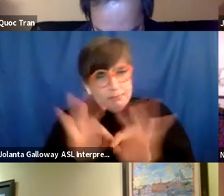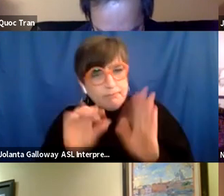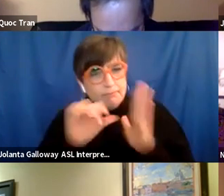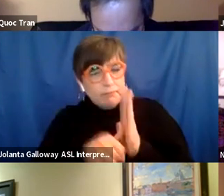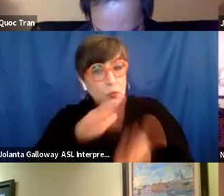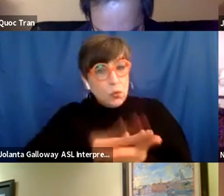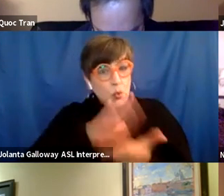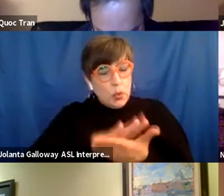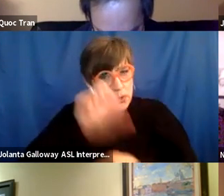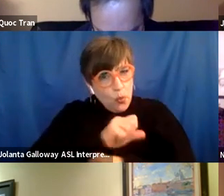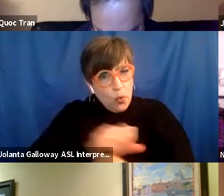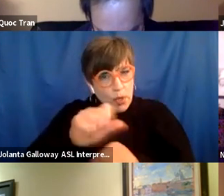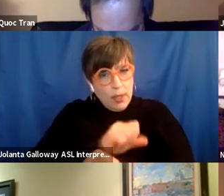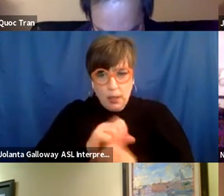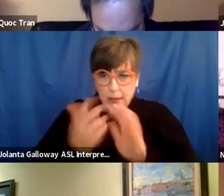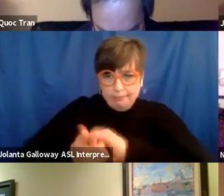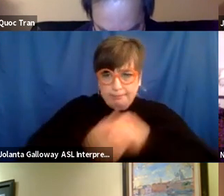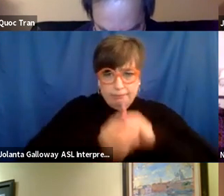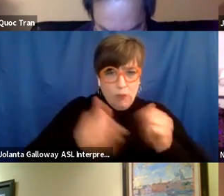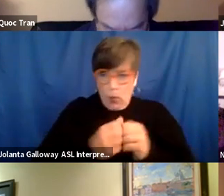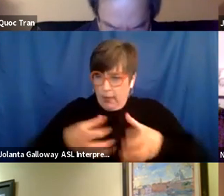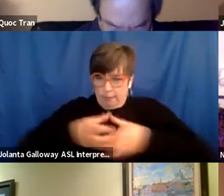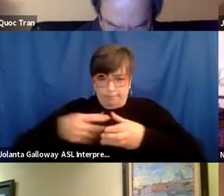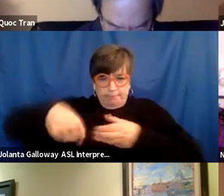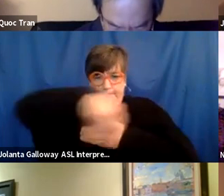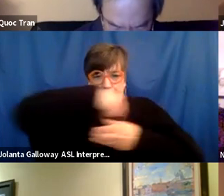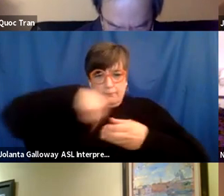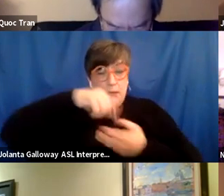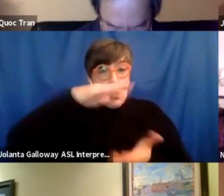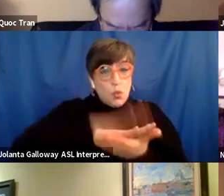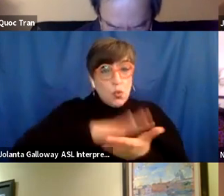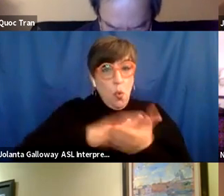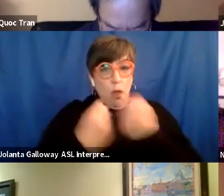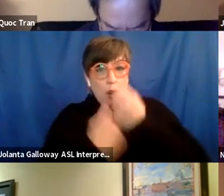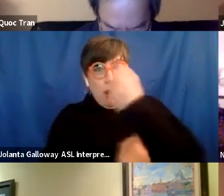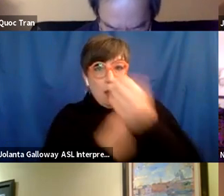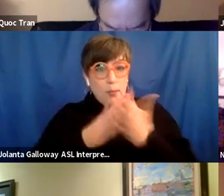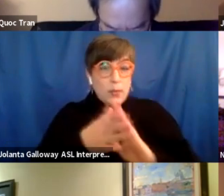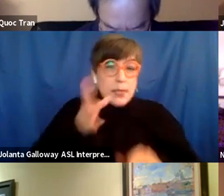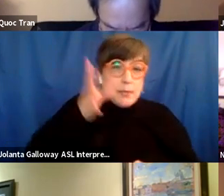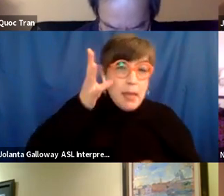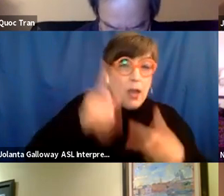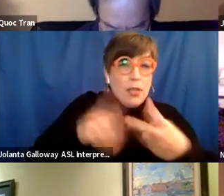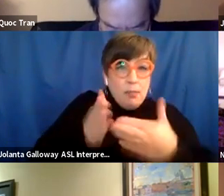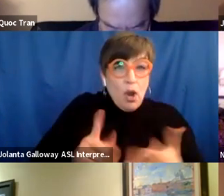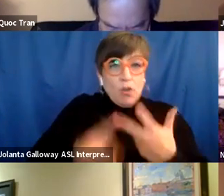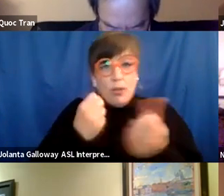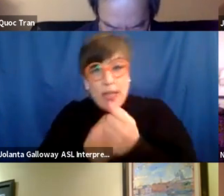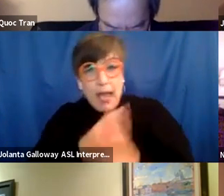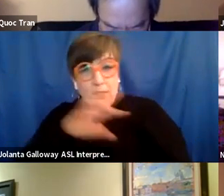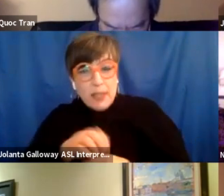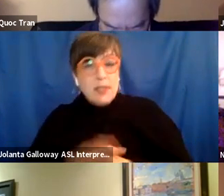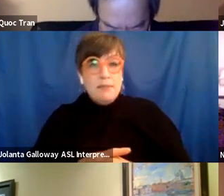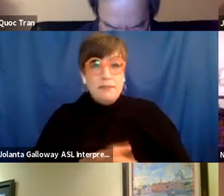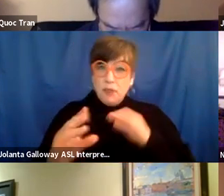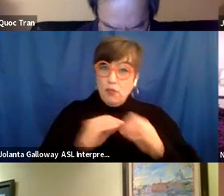working with their school-based communities, parents, and advocates and partners within the school community. We repaired more